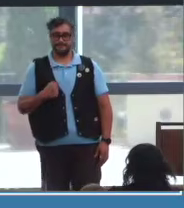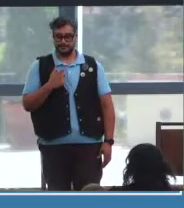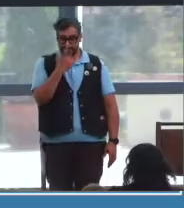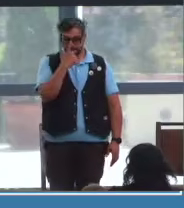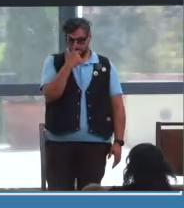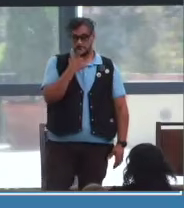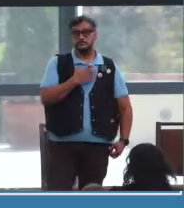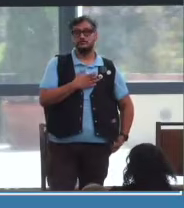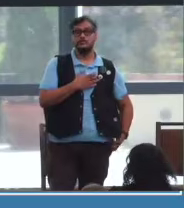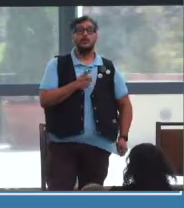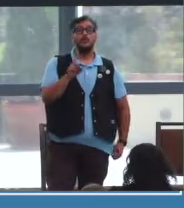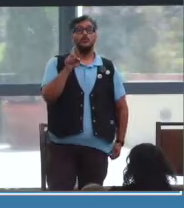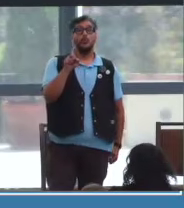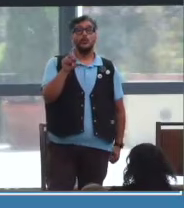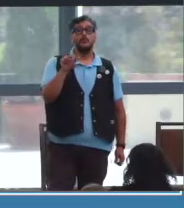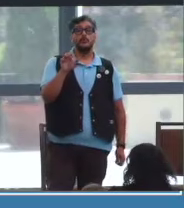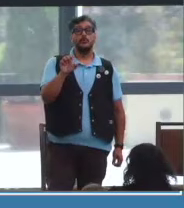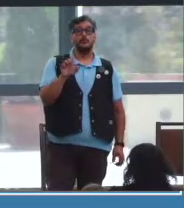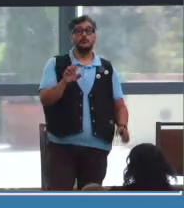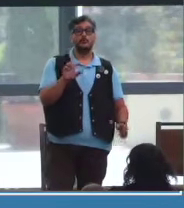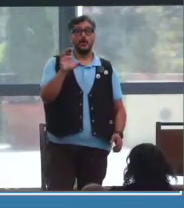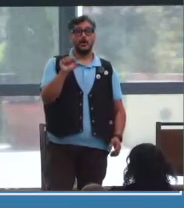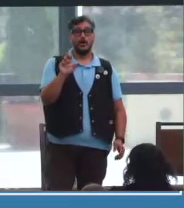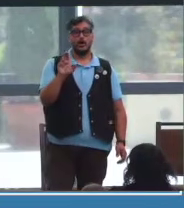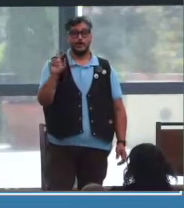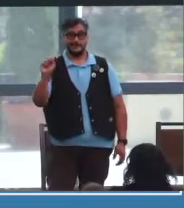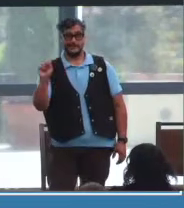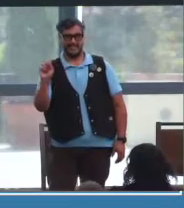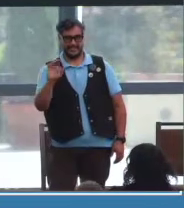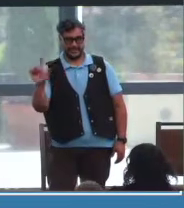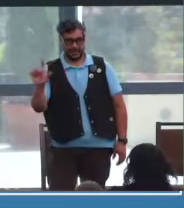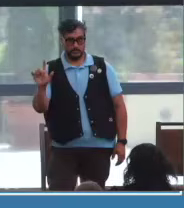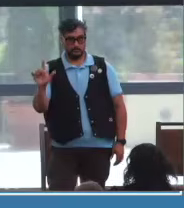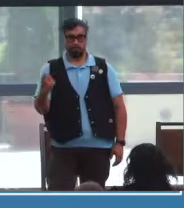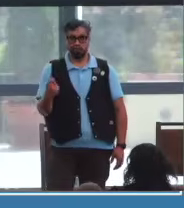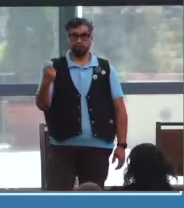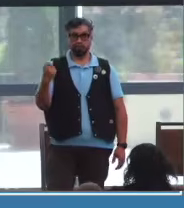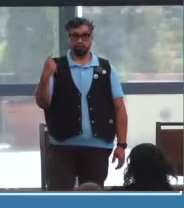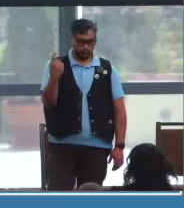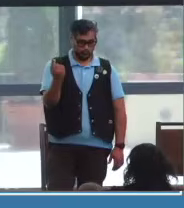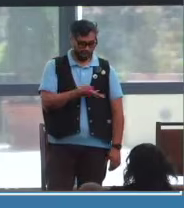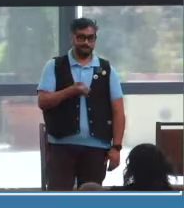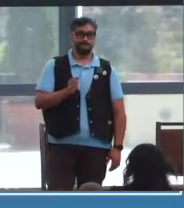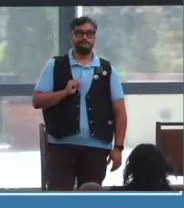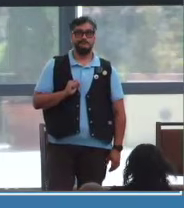They got a single dose of our CAR T cells following preconditioning.